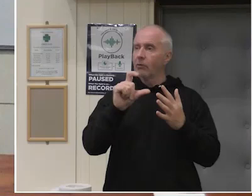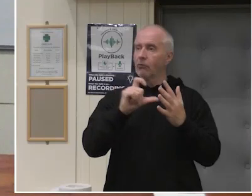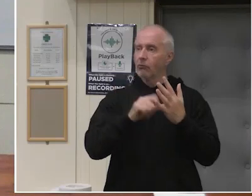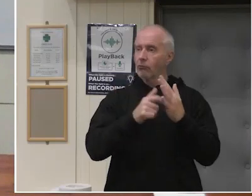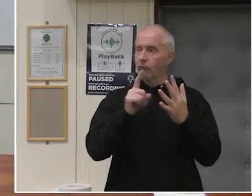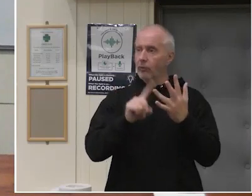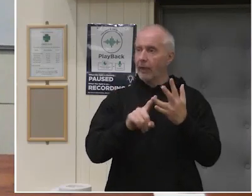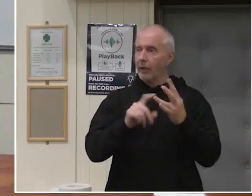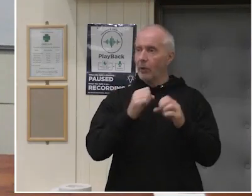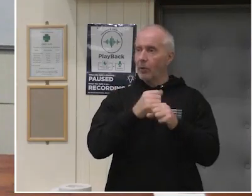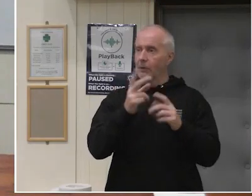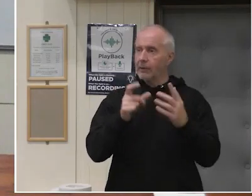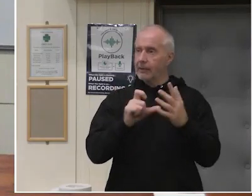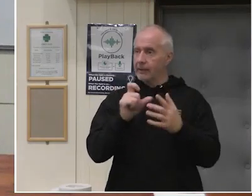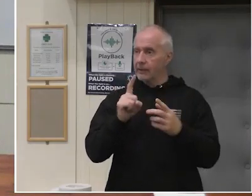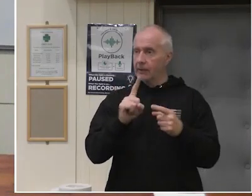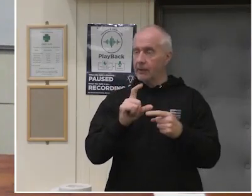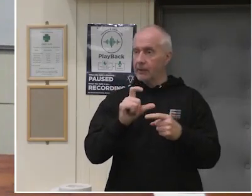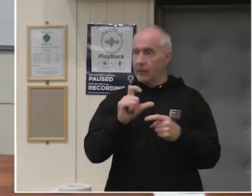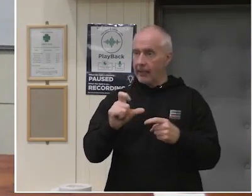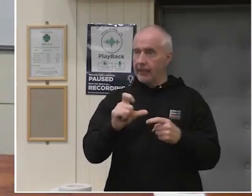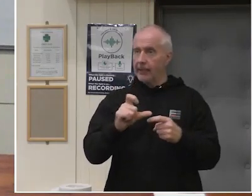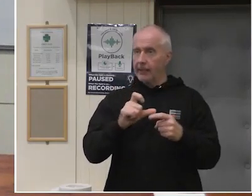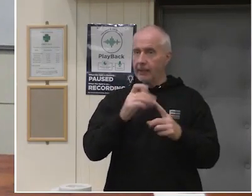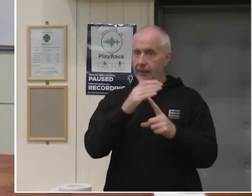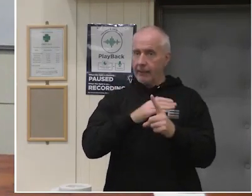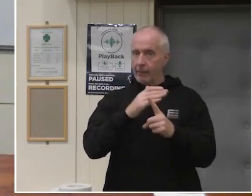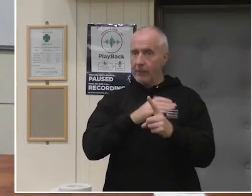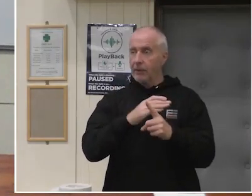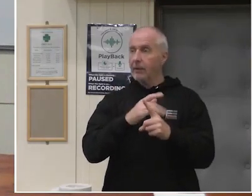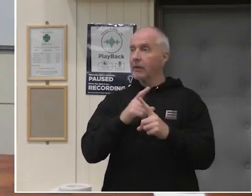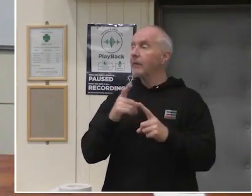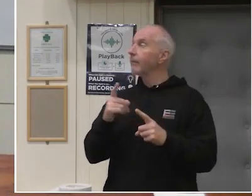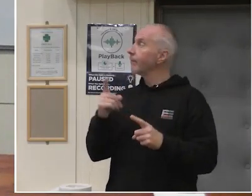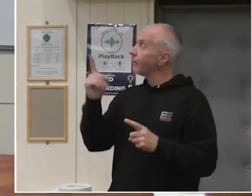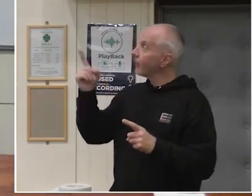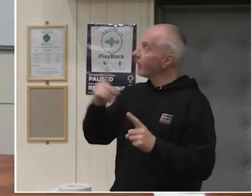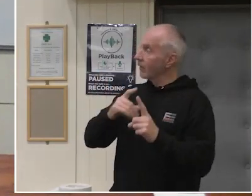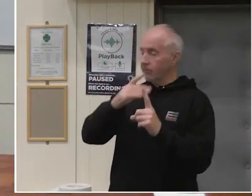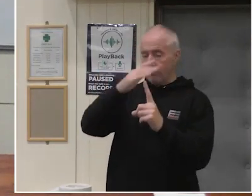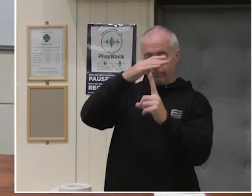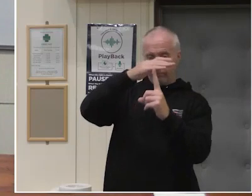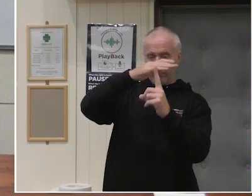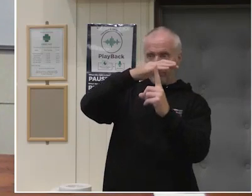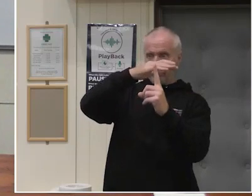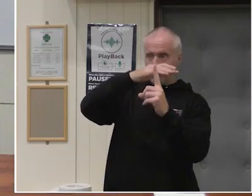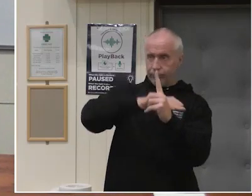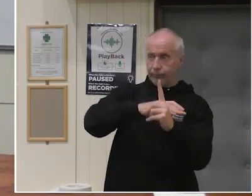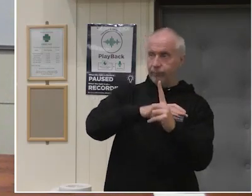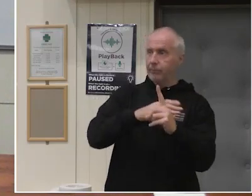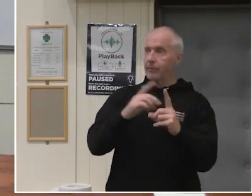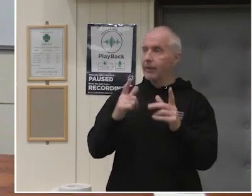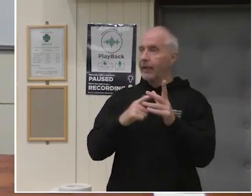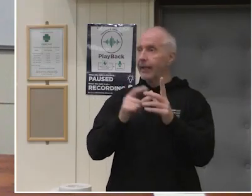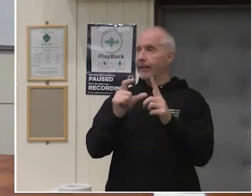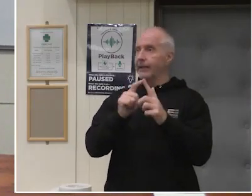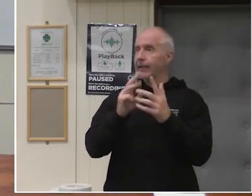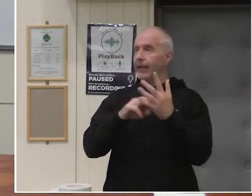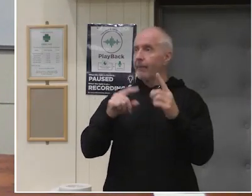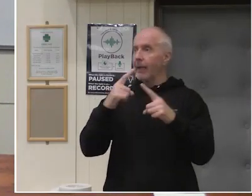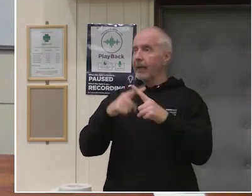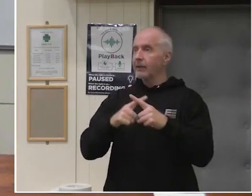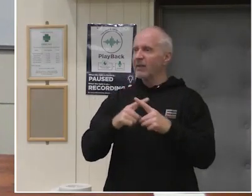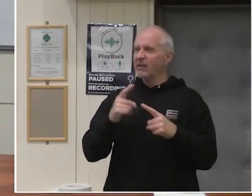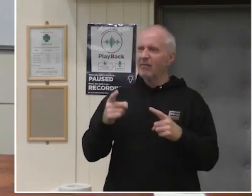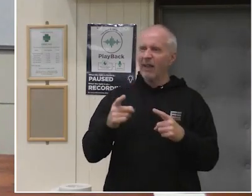that. It was working, so drop it down. ADMX has this tiny little cavity that they use called